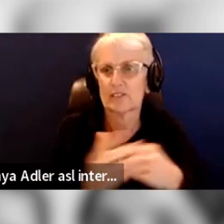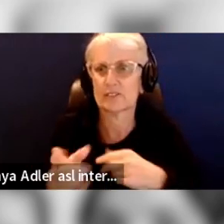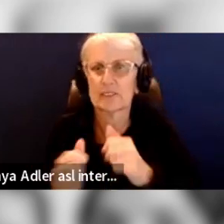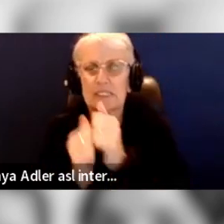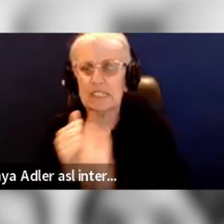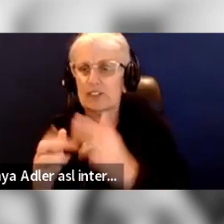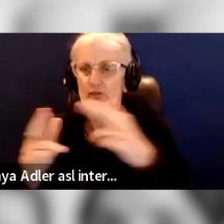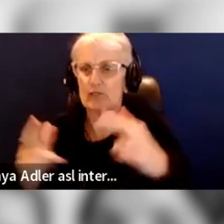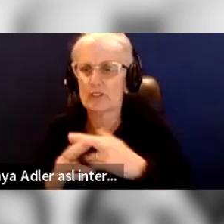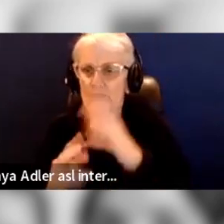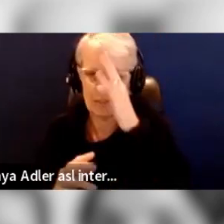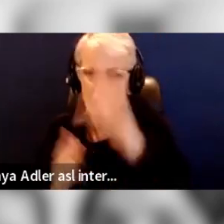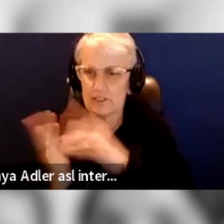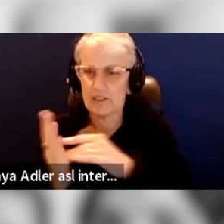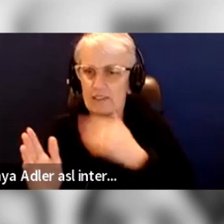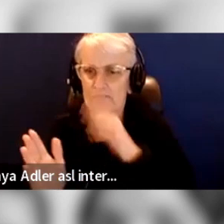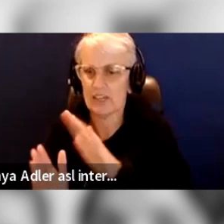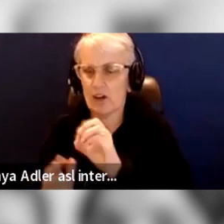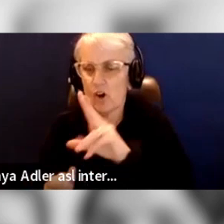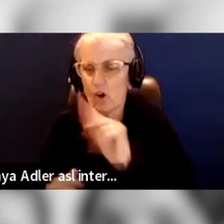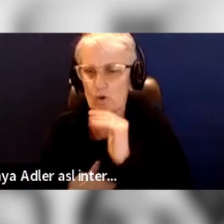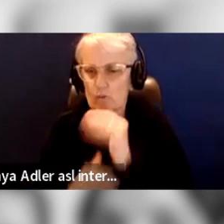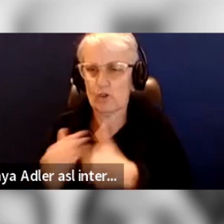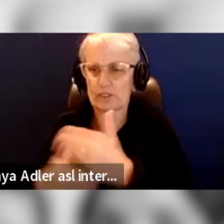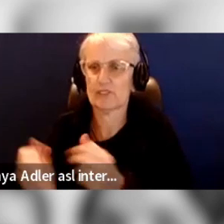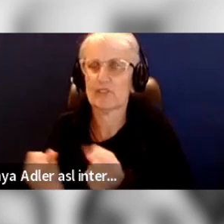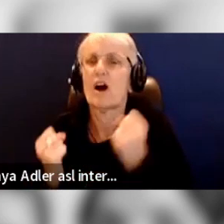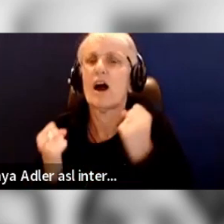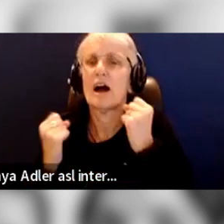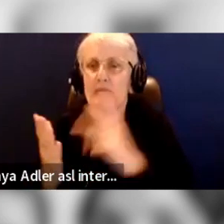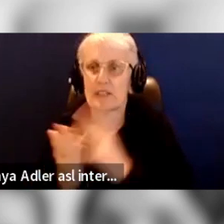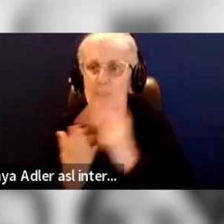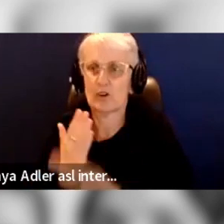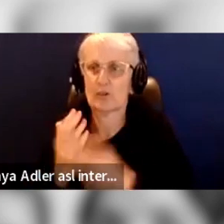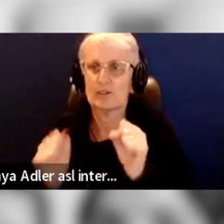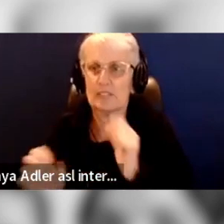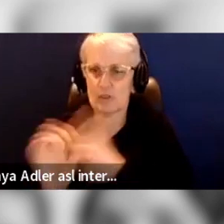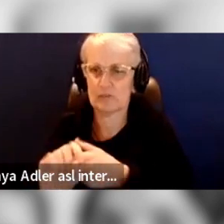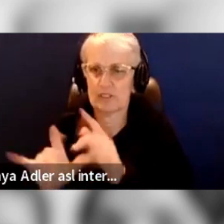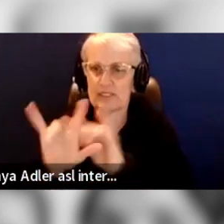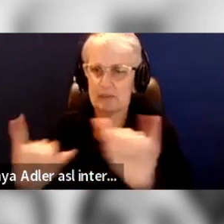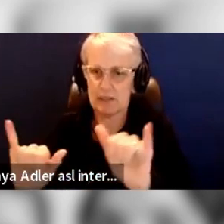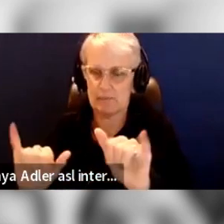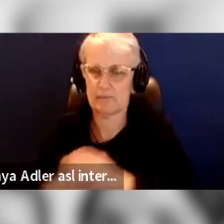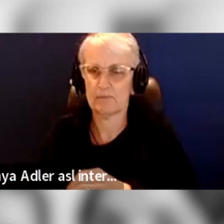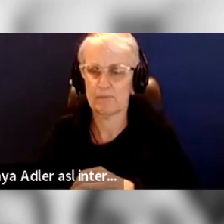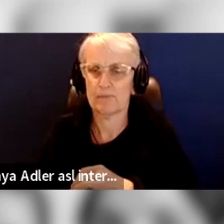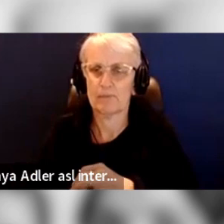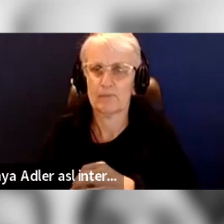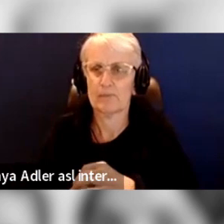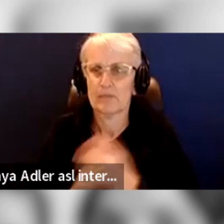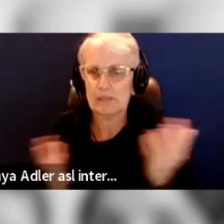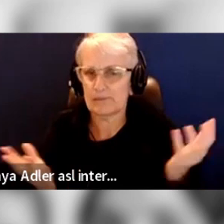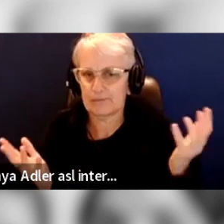innovation center has their own process and rules around how many programs you can participate at one time. I'm